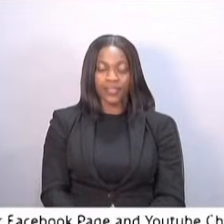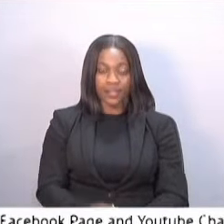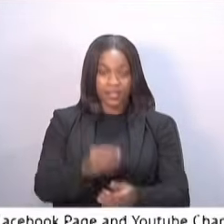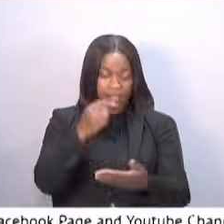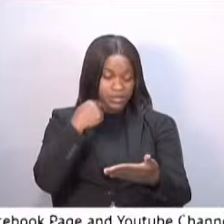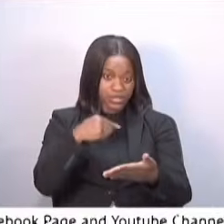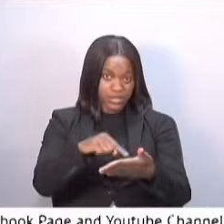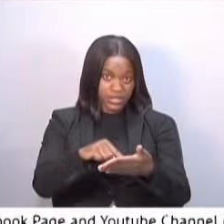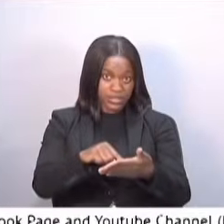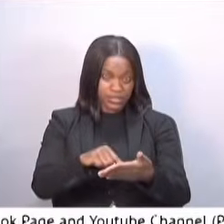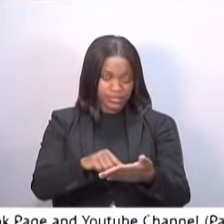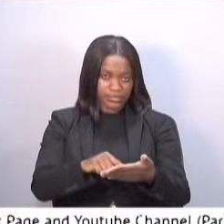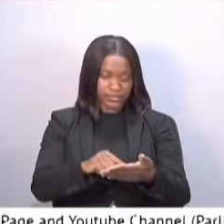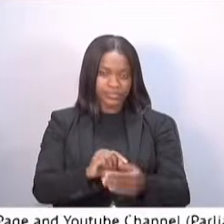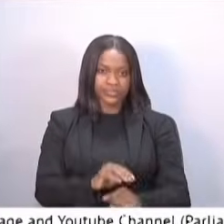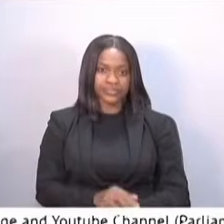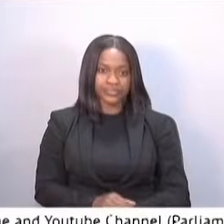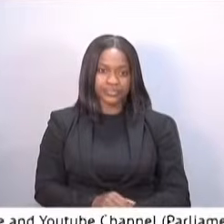the